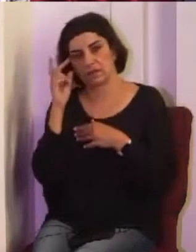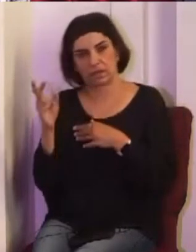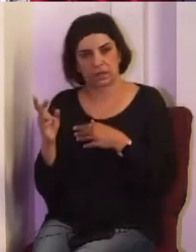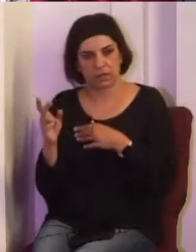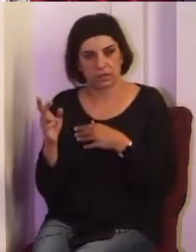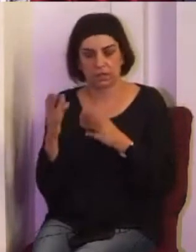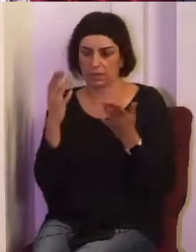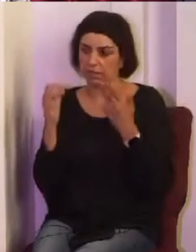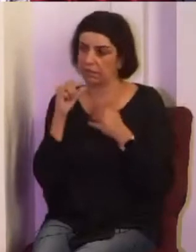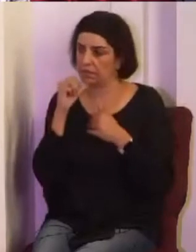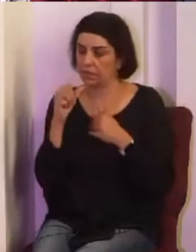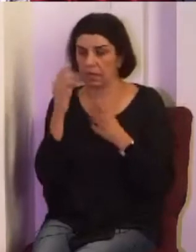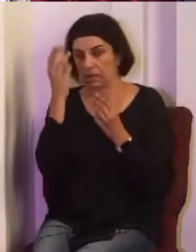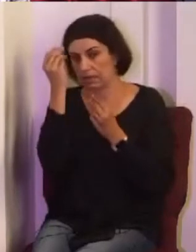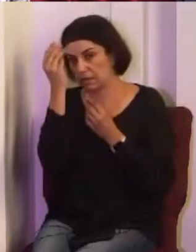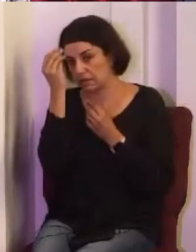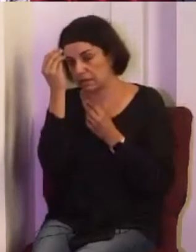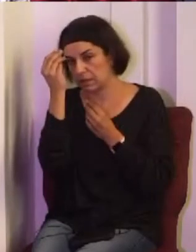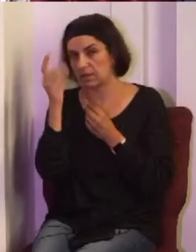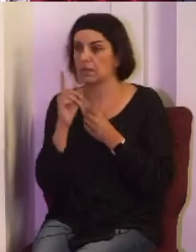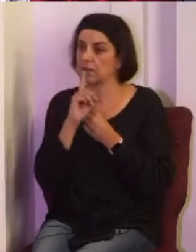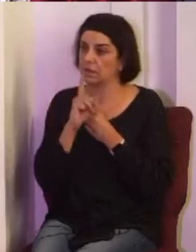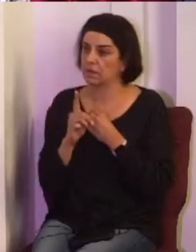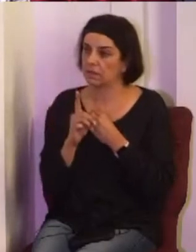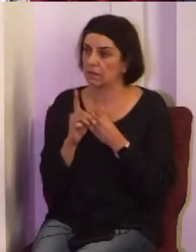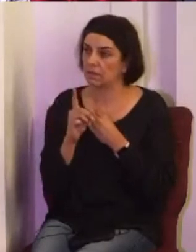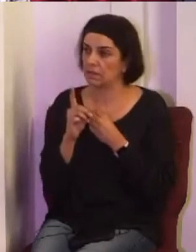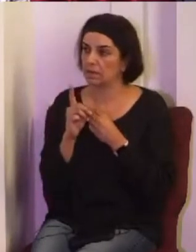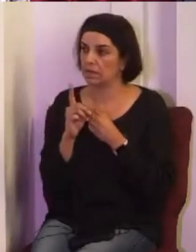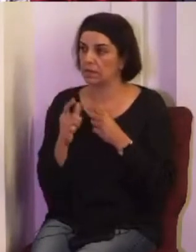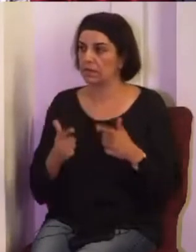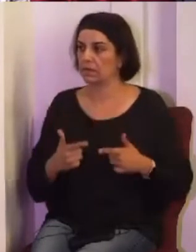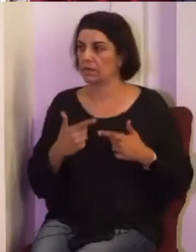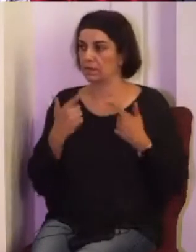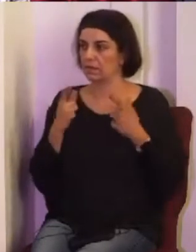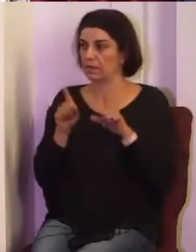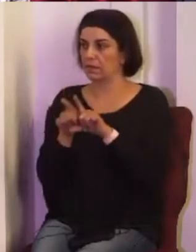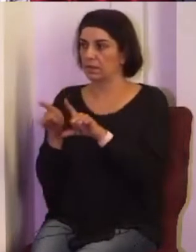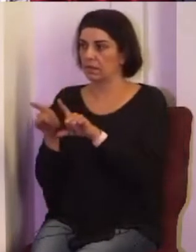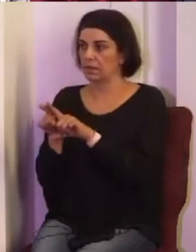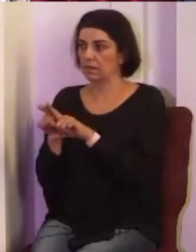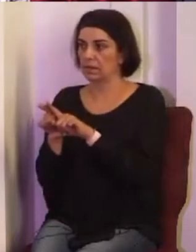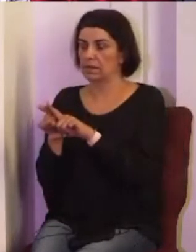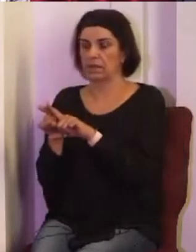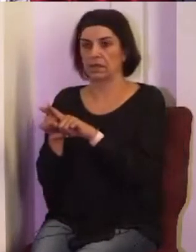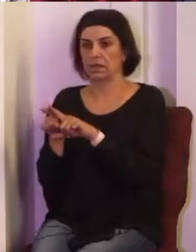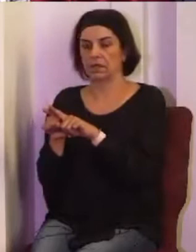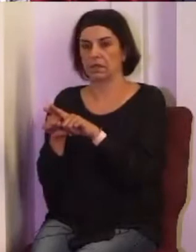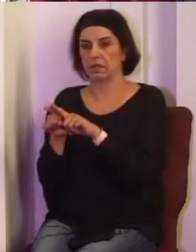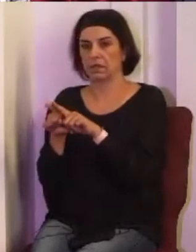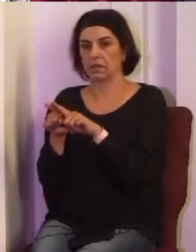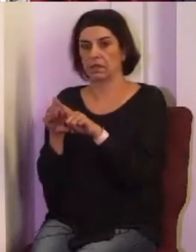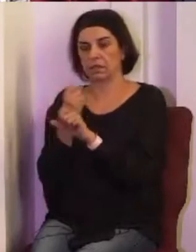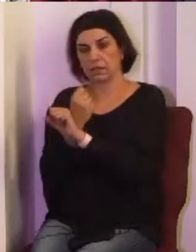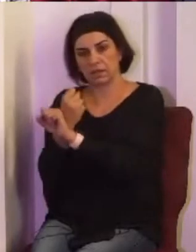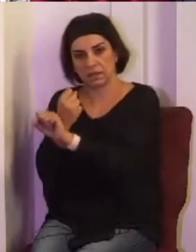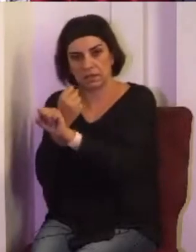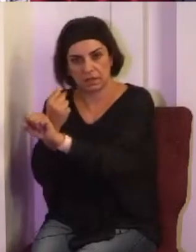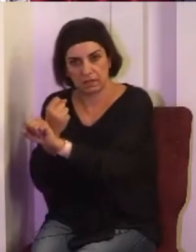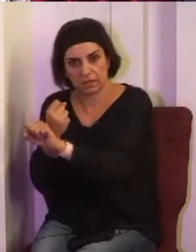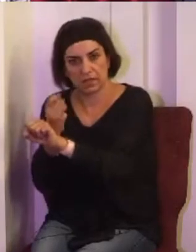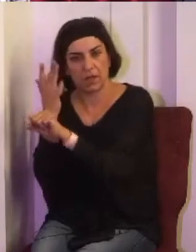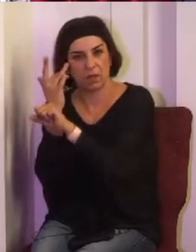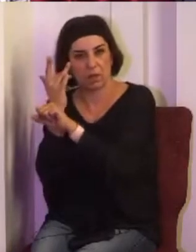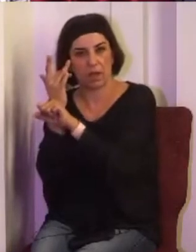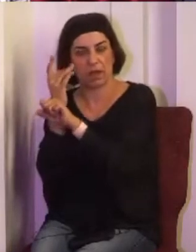not consider it, they would really be living as slaves, because they would be enslaved to